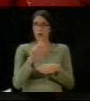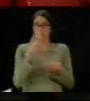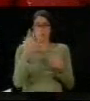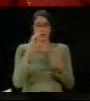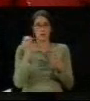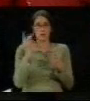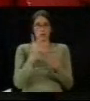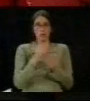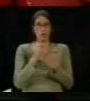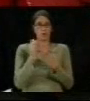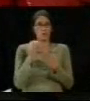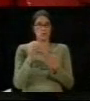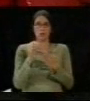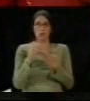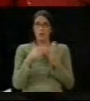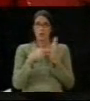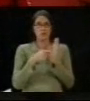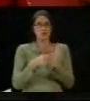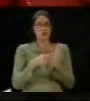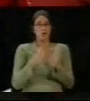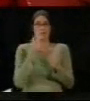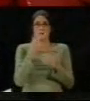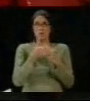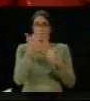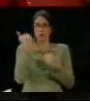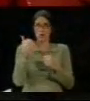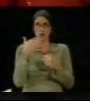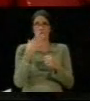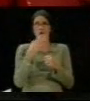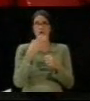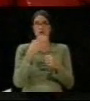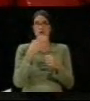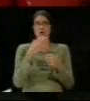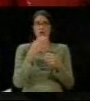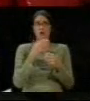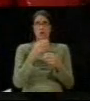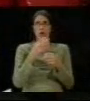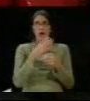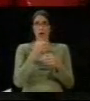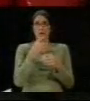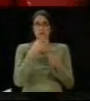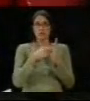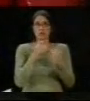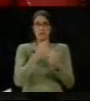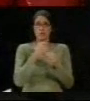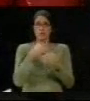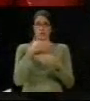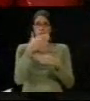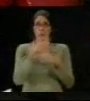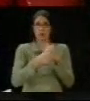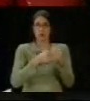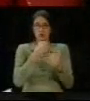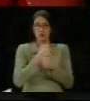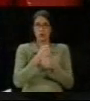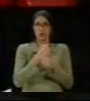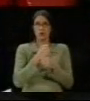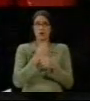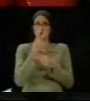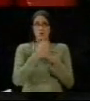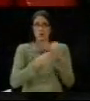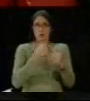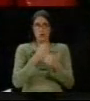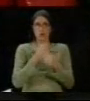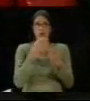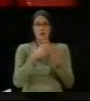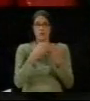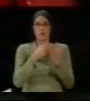previous years that showed in next year and the following year those dollars were to come to the Development Corporation. We're